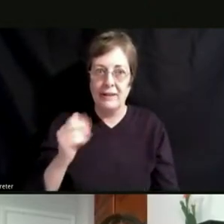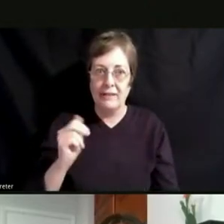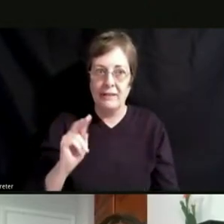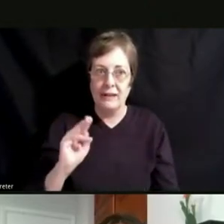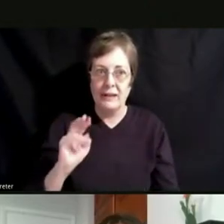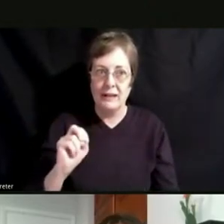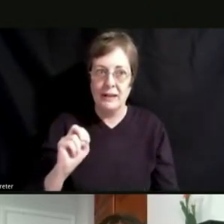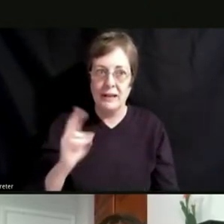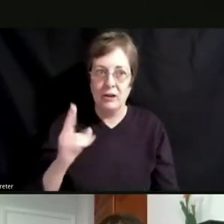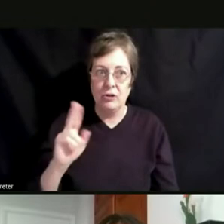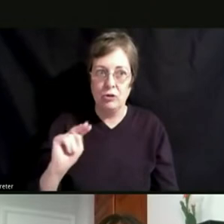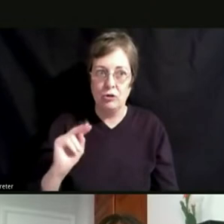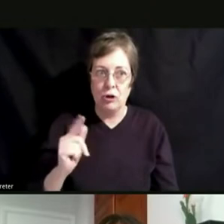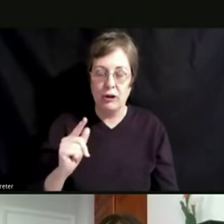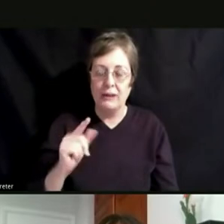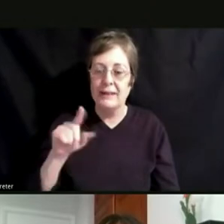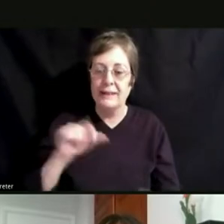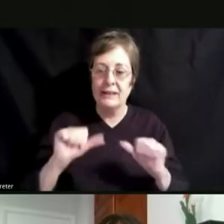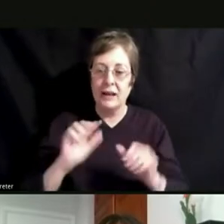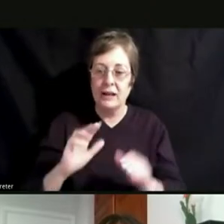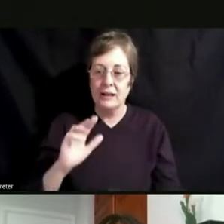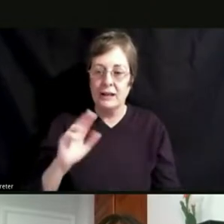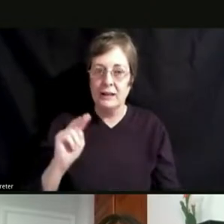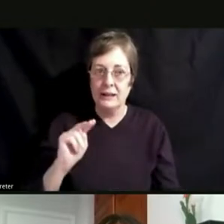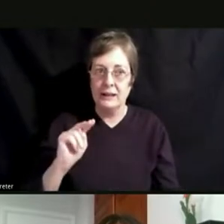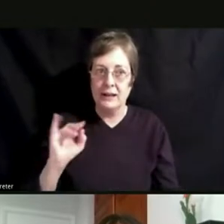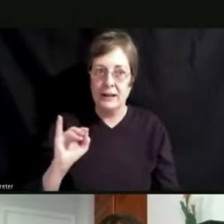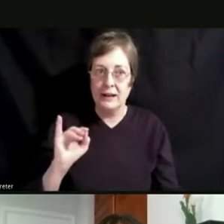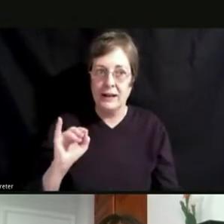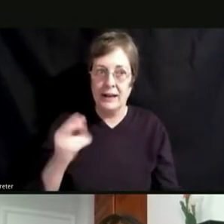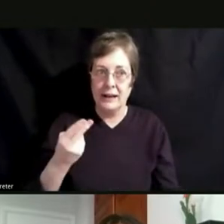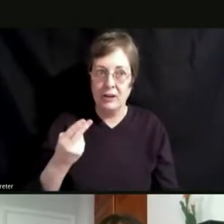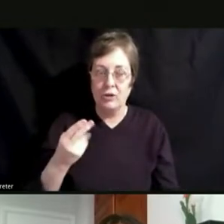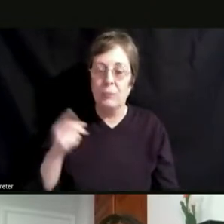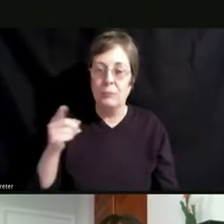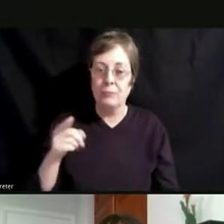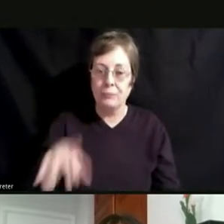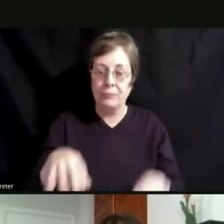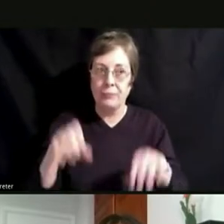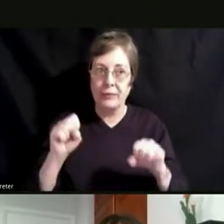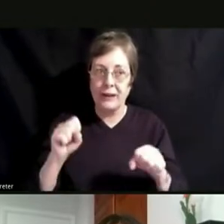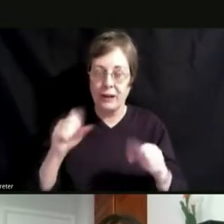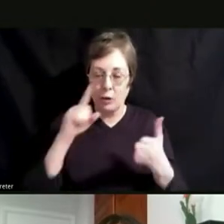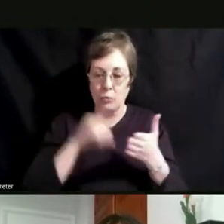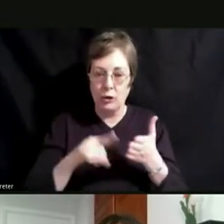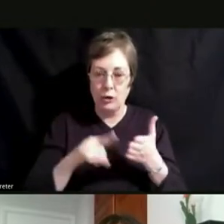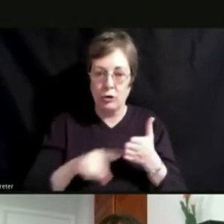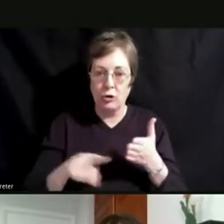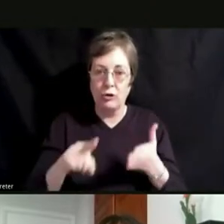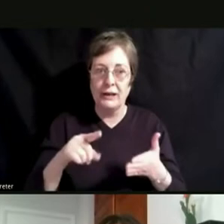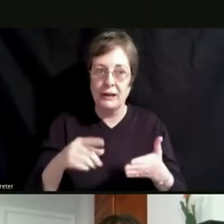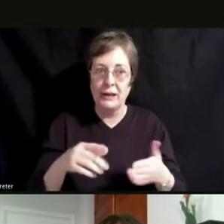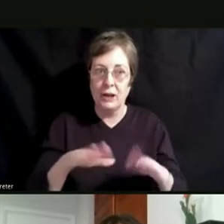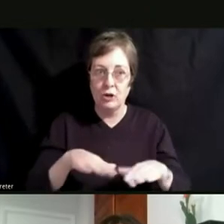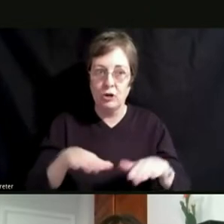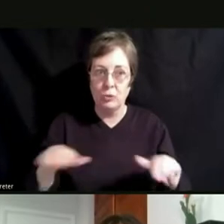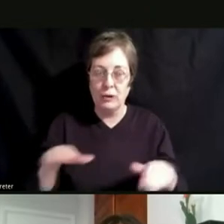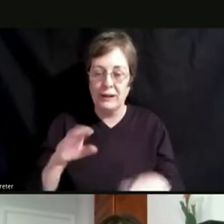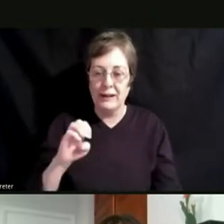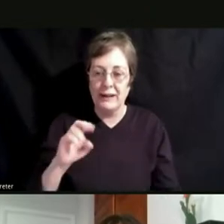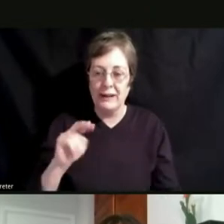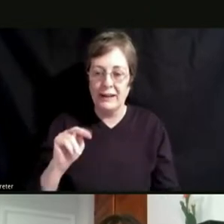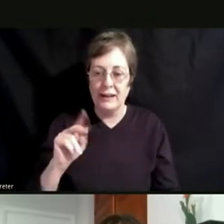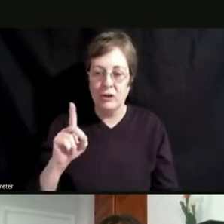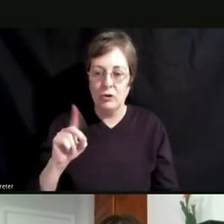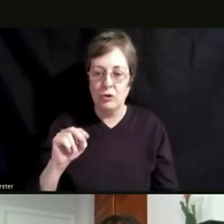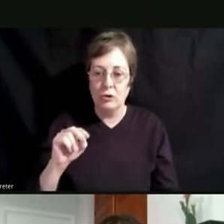is a scientist at the National Institutes of Health, where she conducts research in pediatrics and endocrinology and